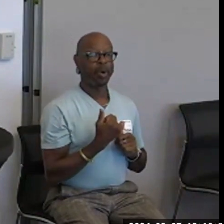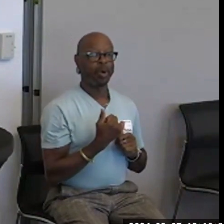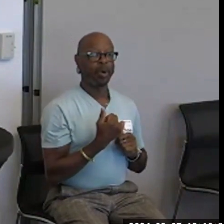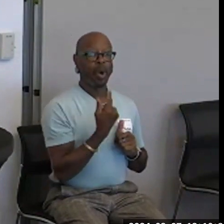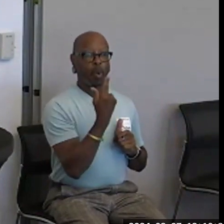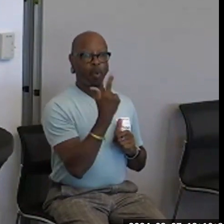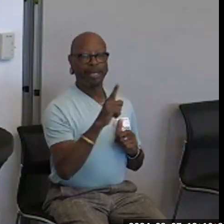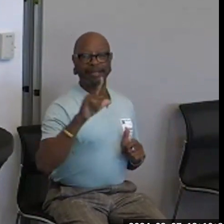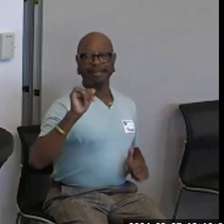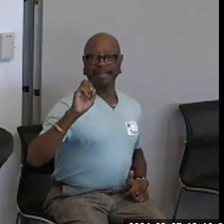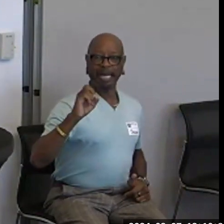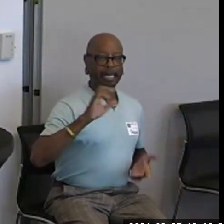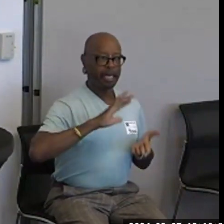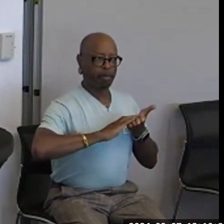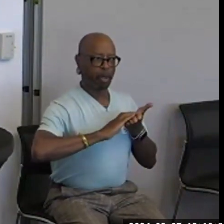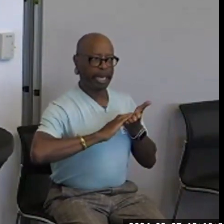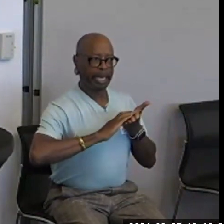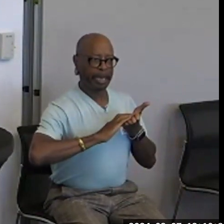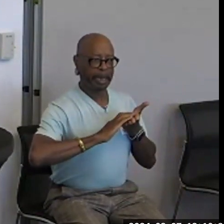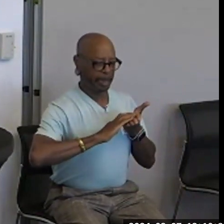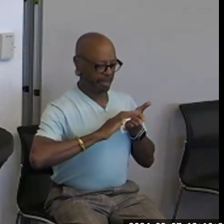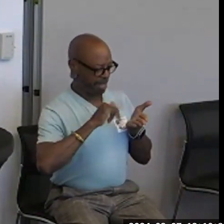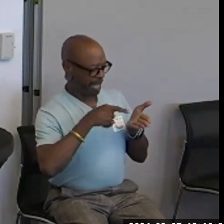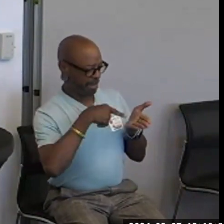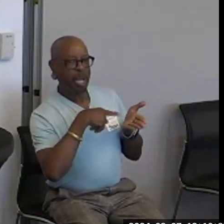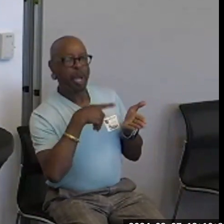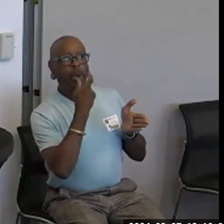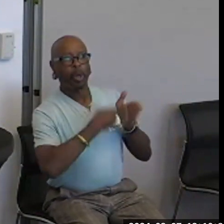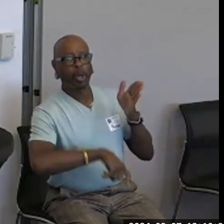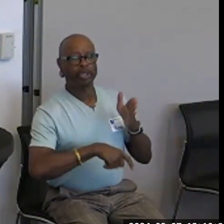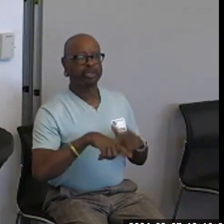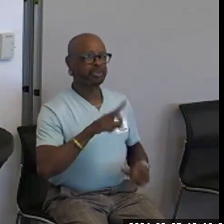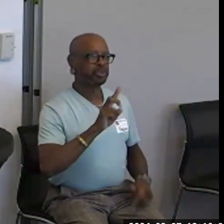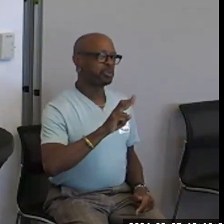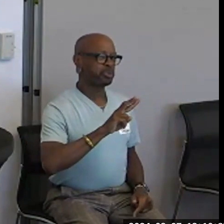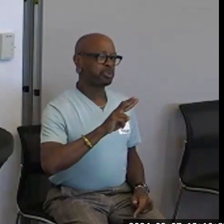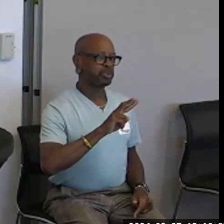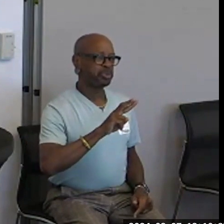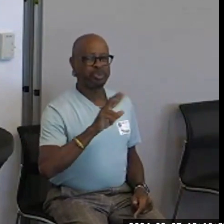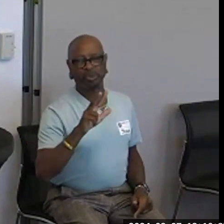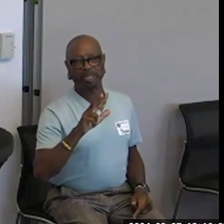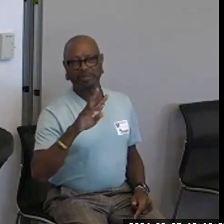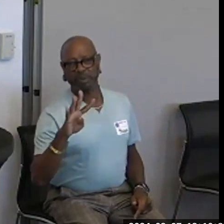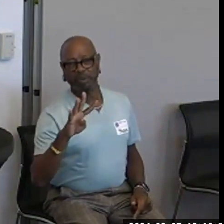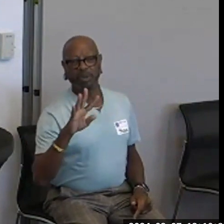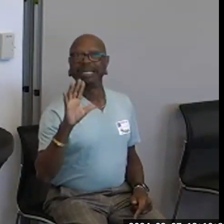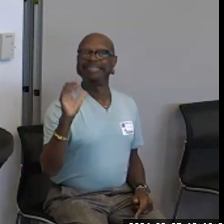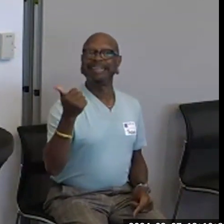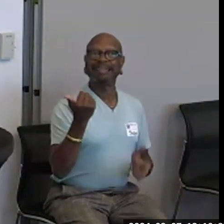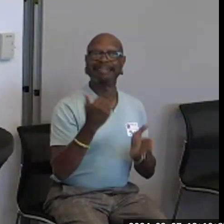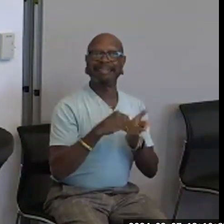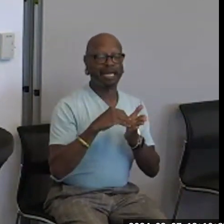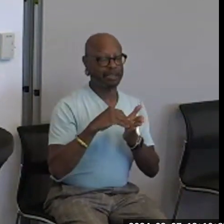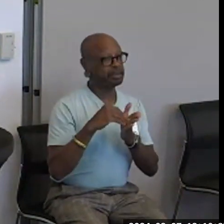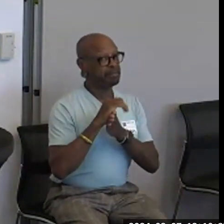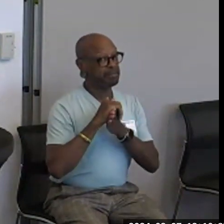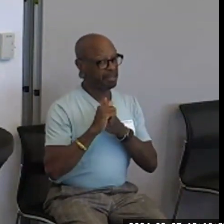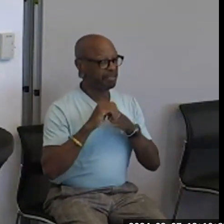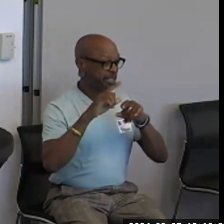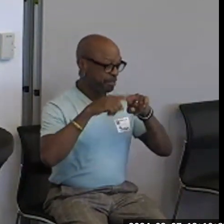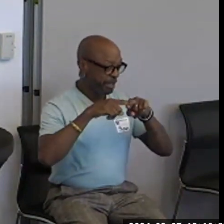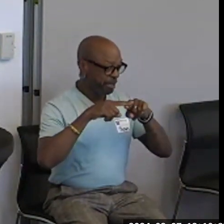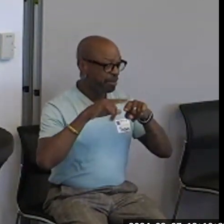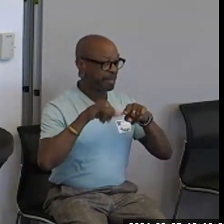one line Braille display costs. $2, $3, $4, $5, $10,000, depending on the device.